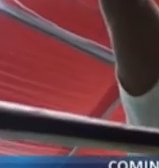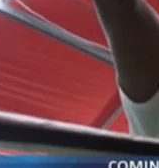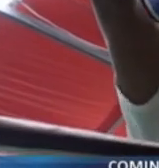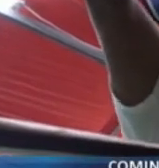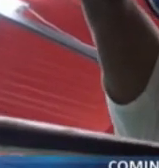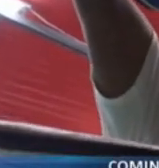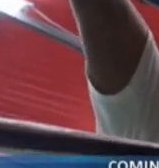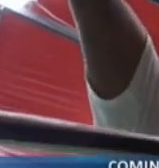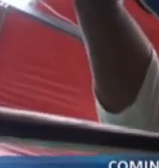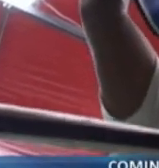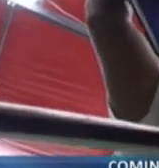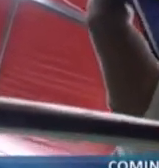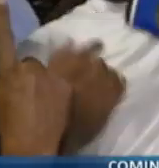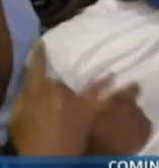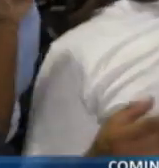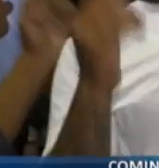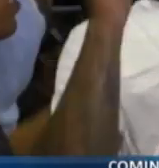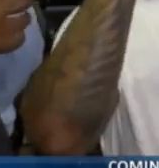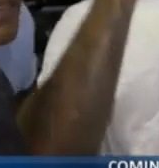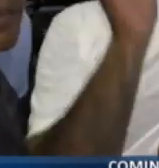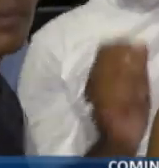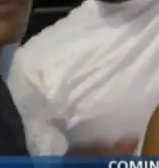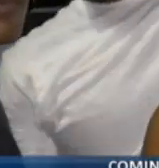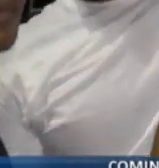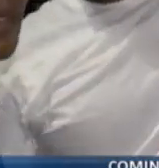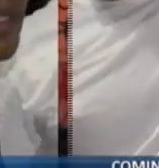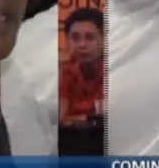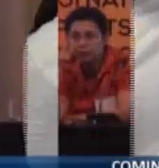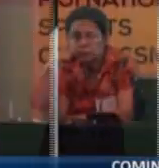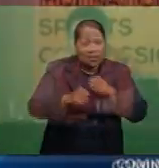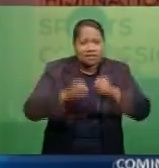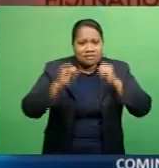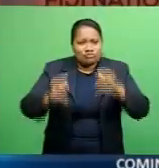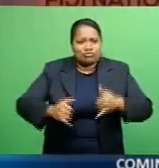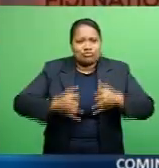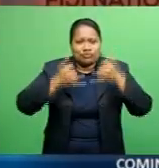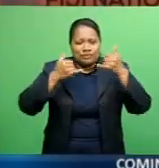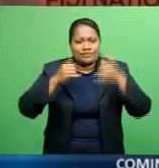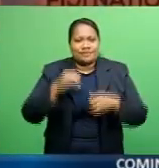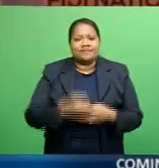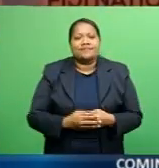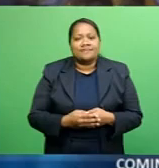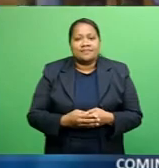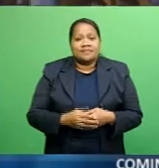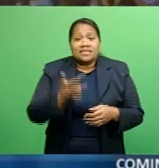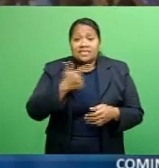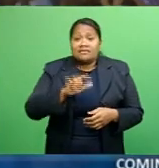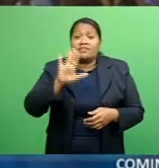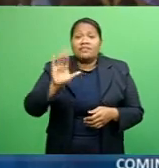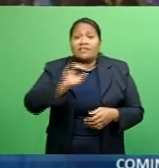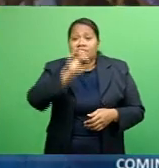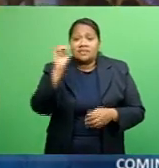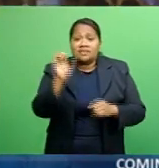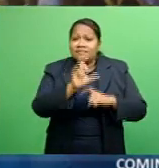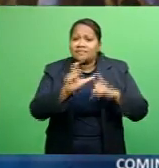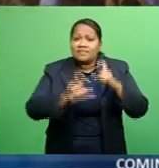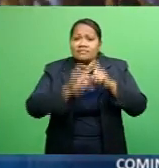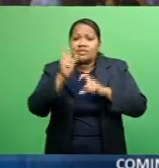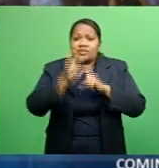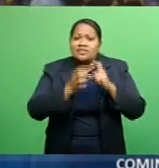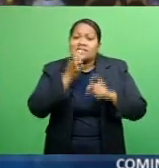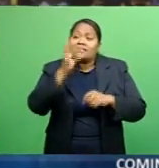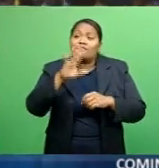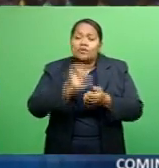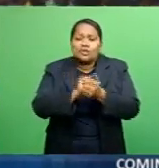Ahead in sports, Kalyava, new cruiserweight champion. And 75% capacity proposed for